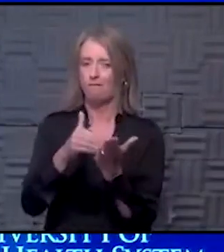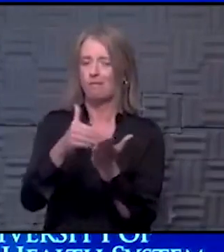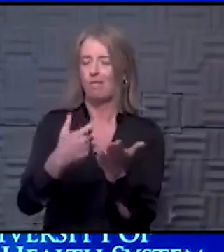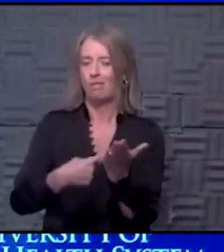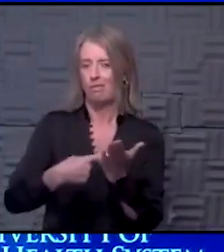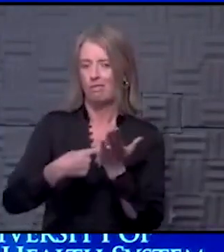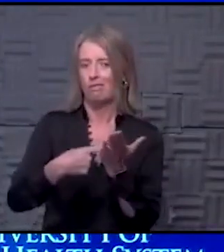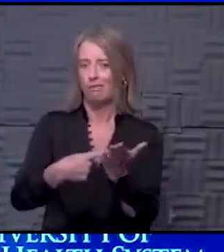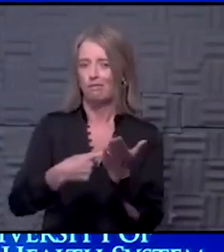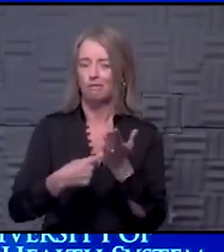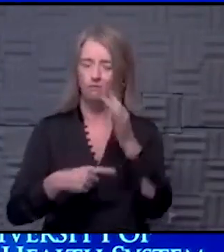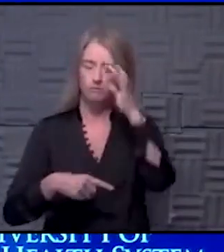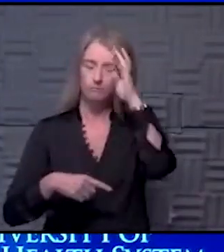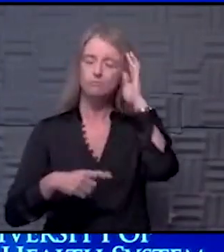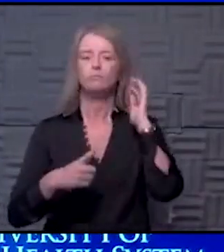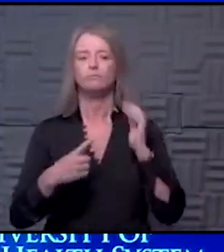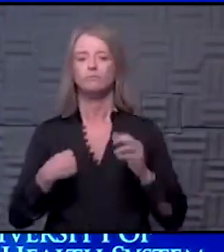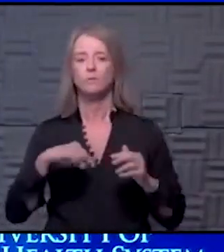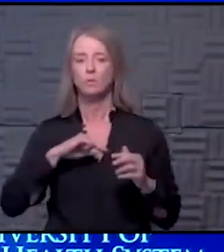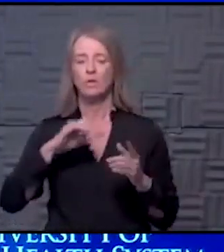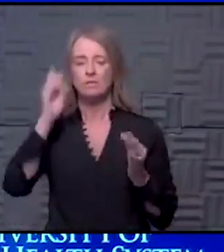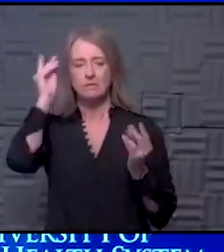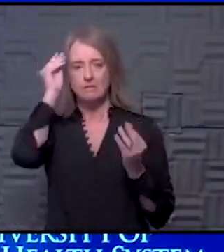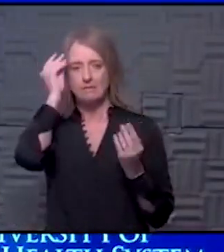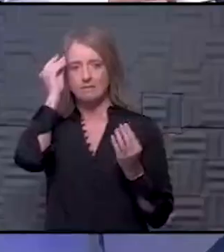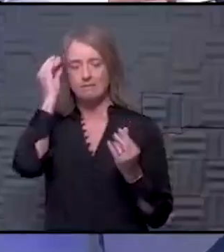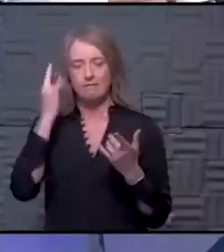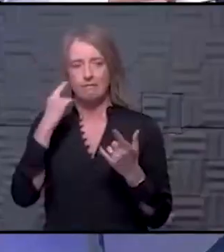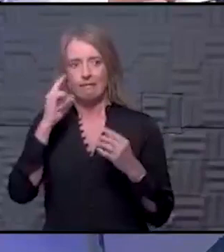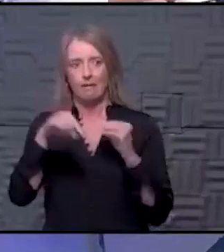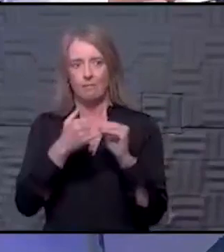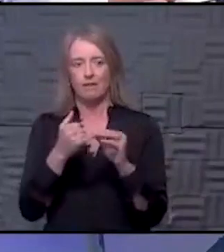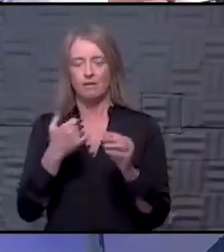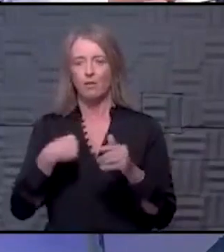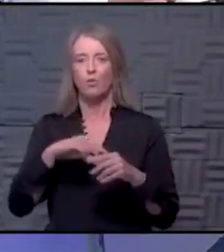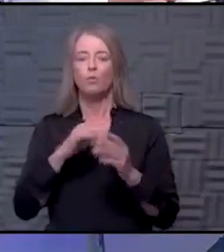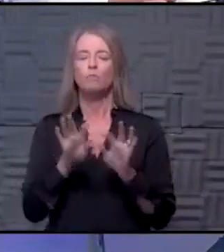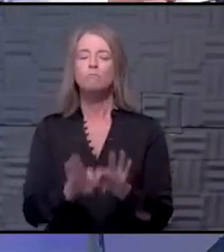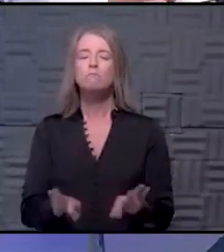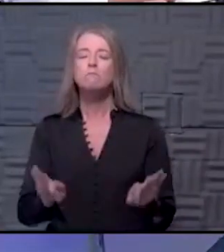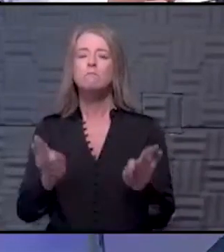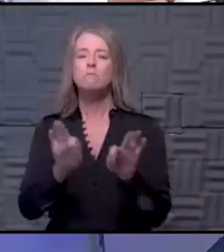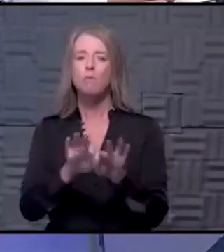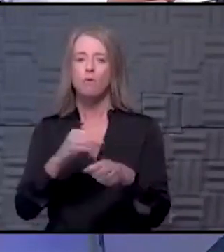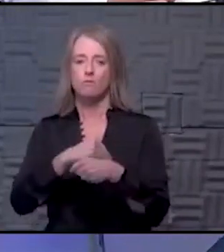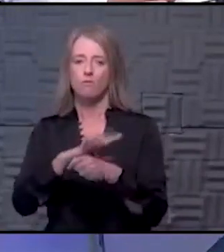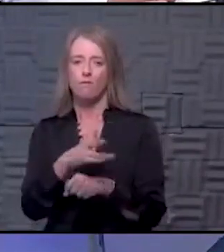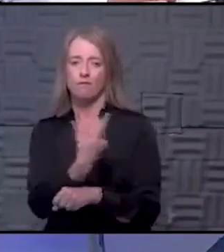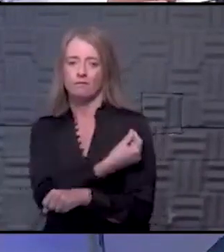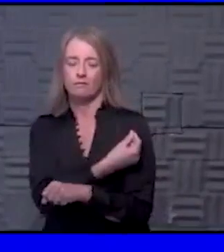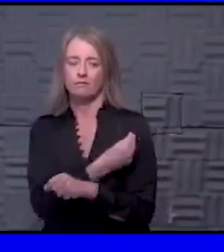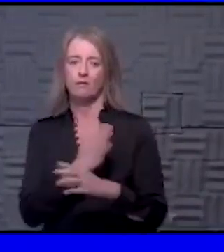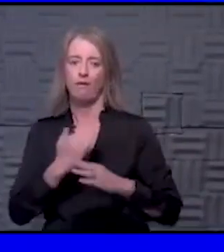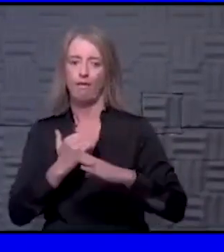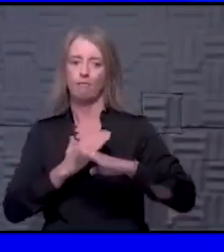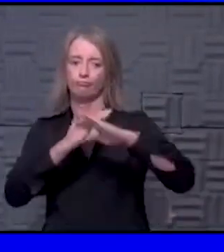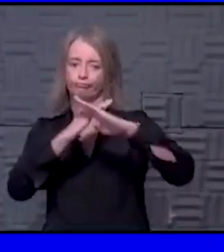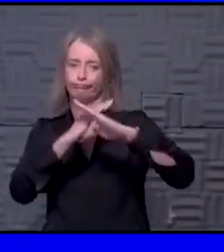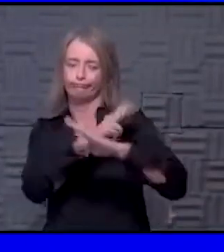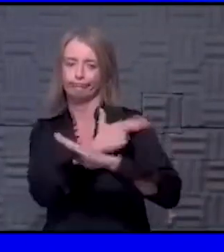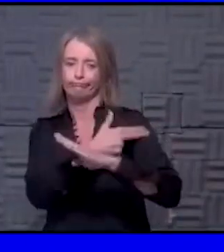this the start of something more? And I know that's always in the back of everyone's mind. Yeah, and that's why vaccination is so important to help prevent hospitalization and